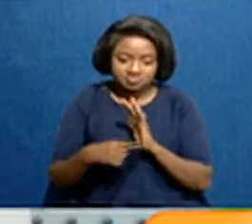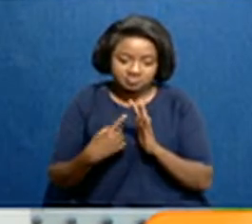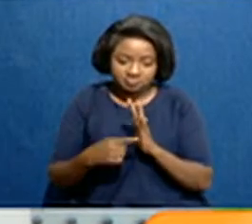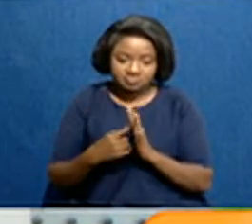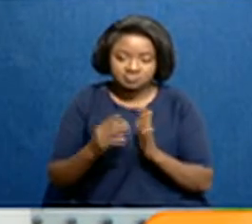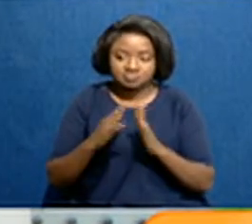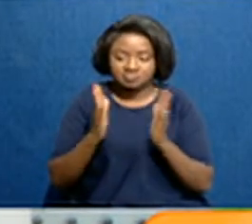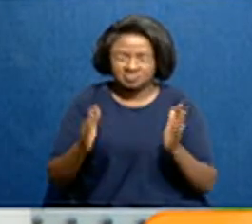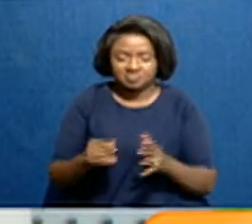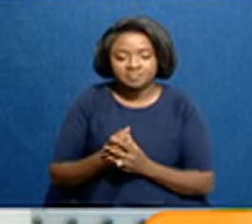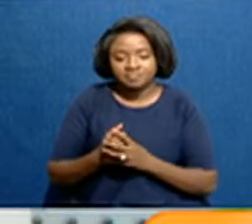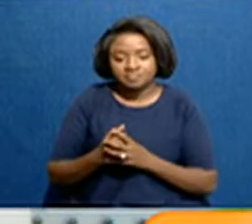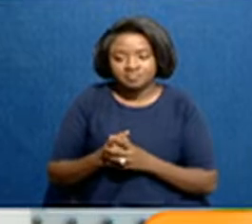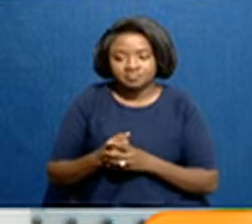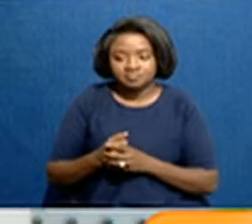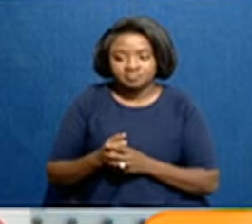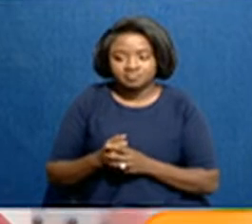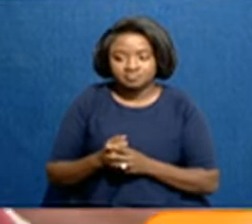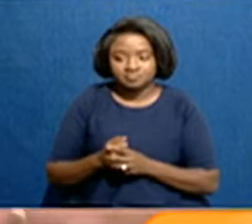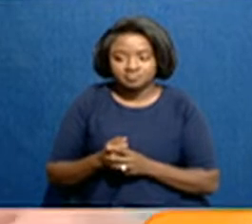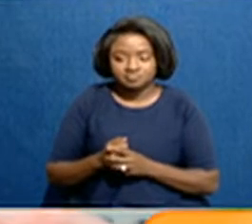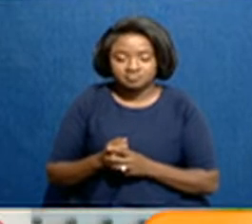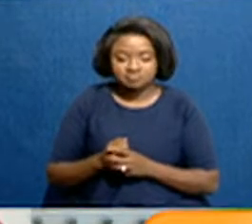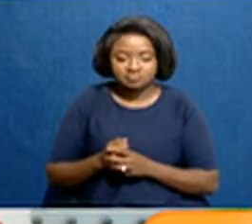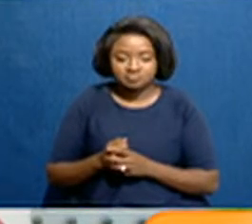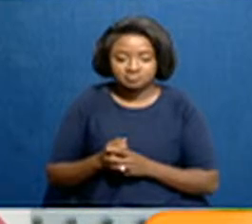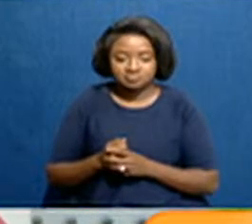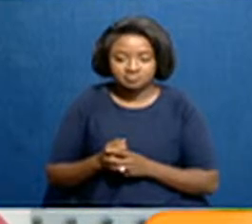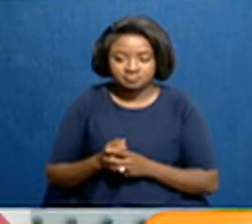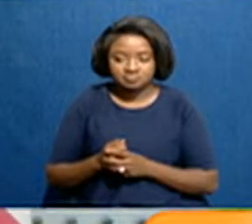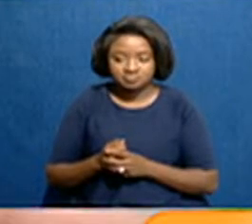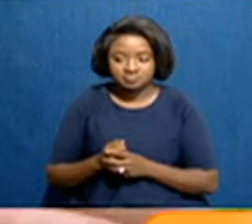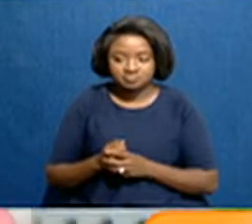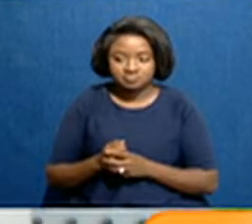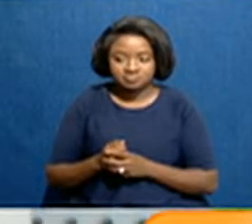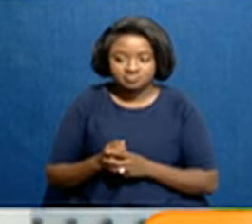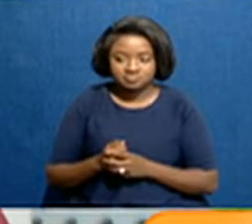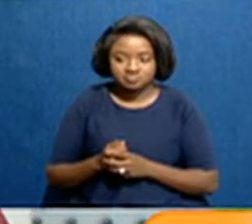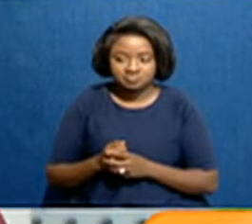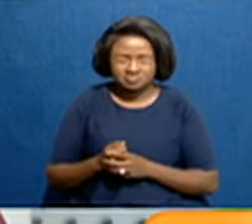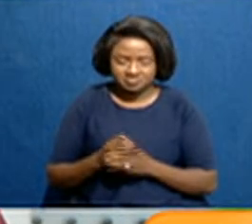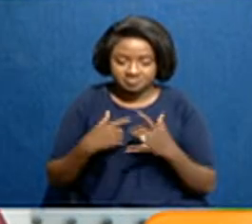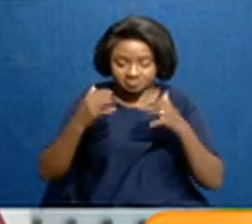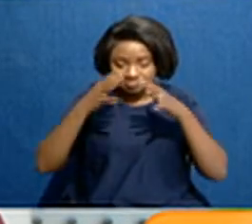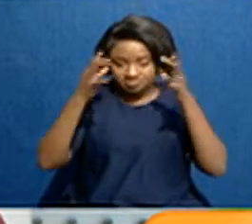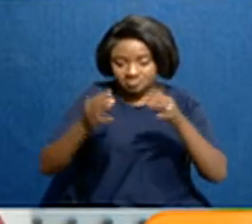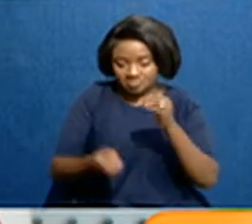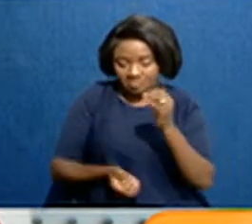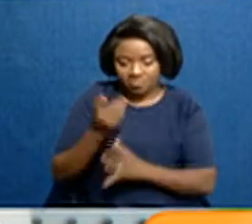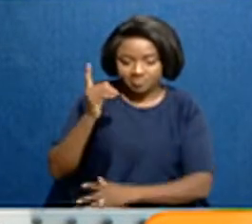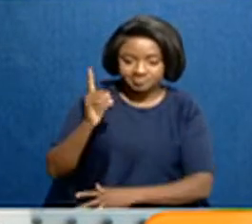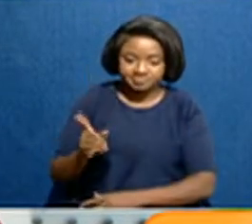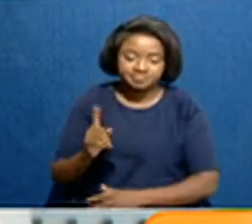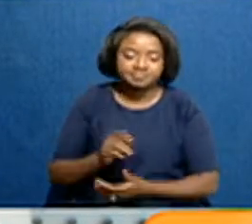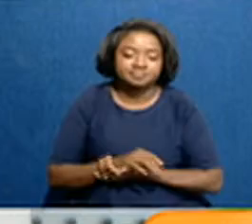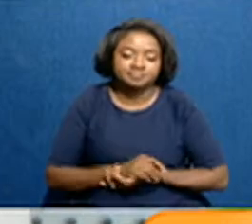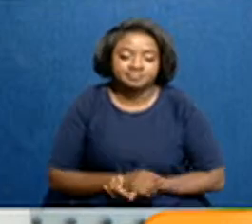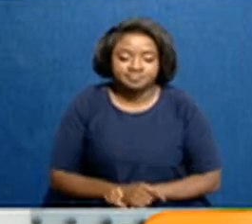in this operation, in the other operation, that means. So that inspired